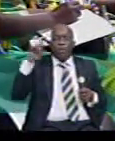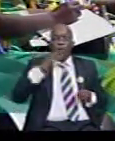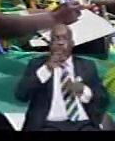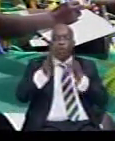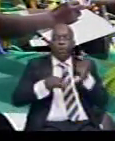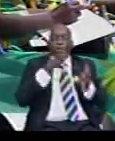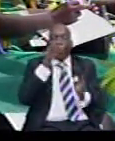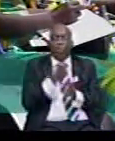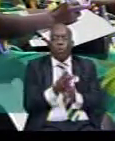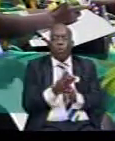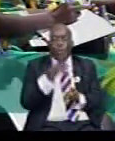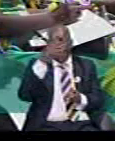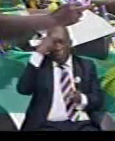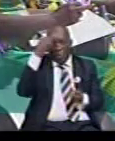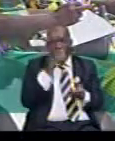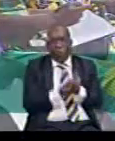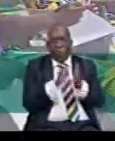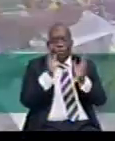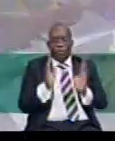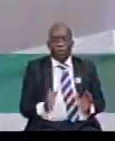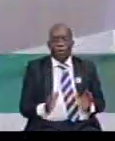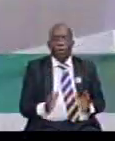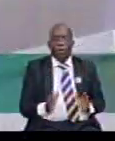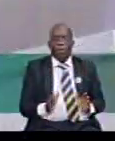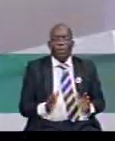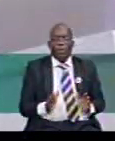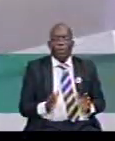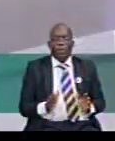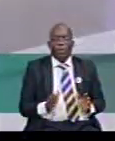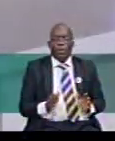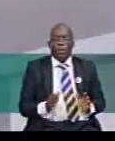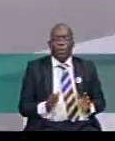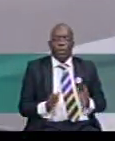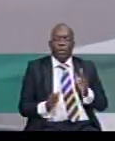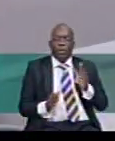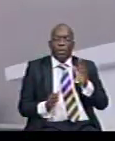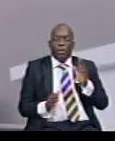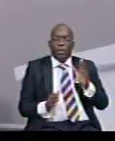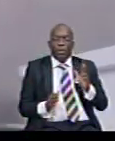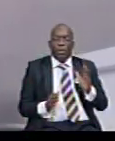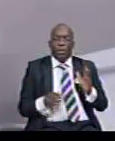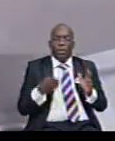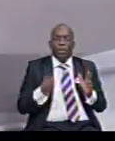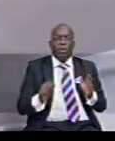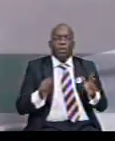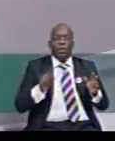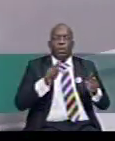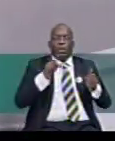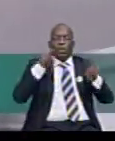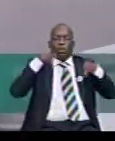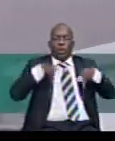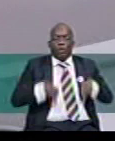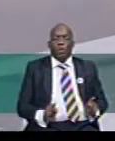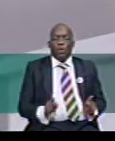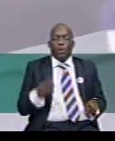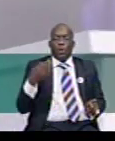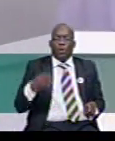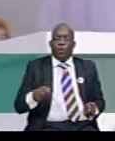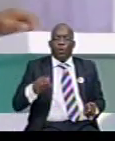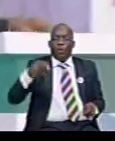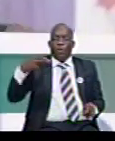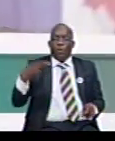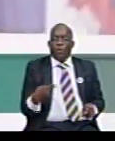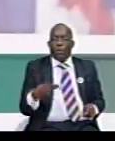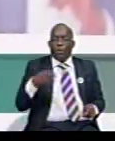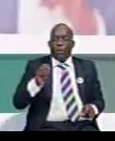global believers. Number three is the personalization of Hezekiah's